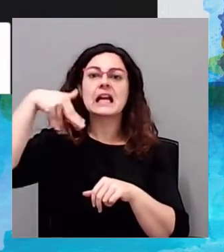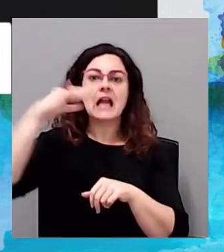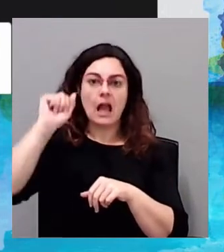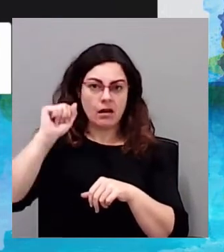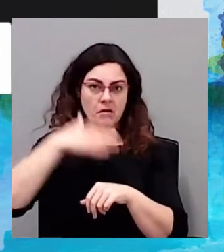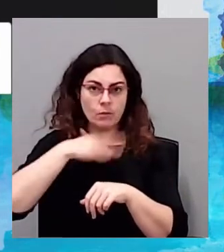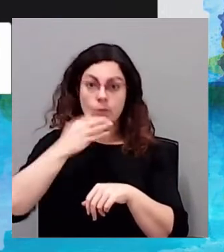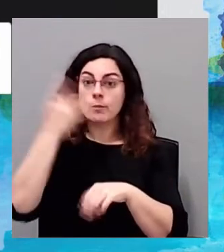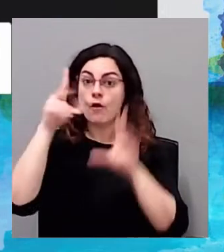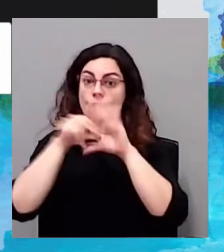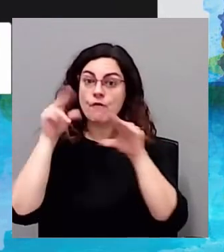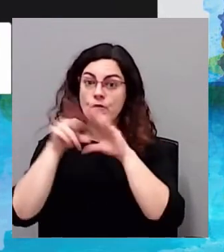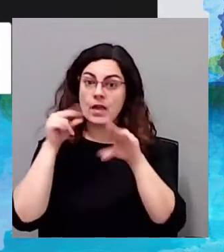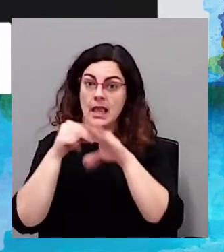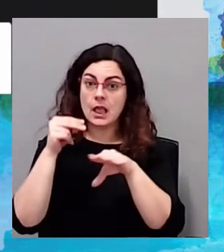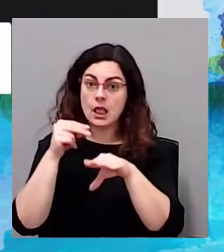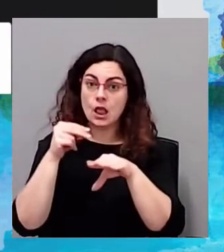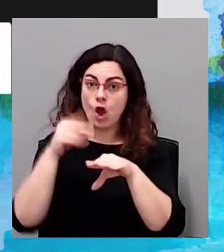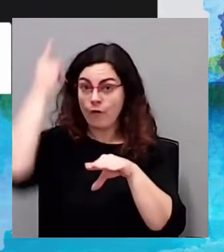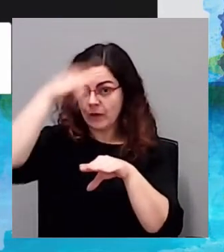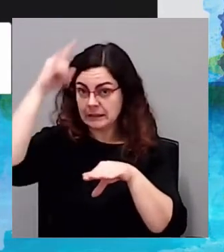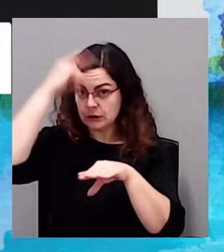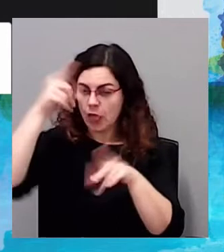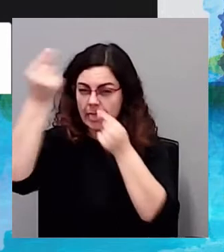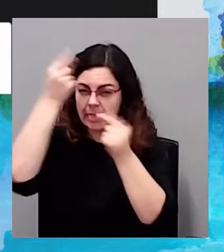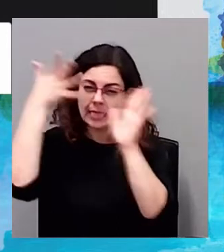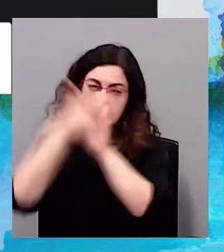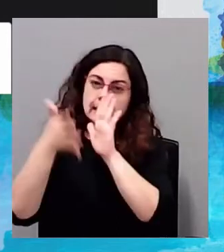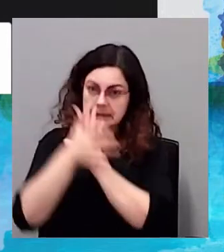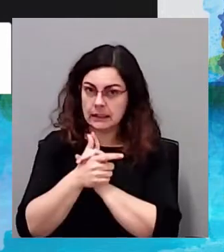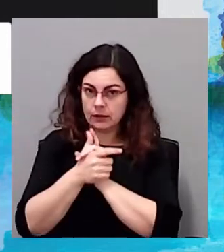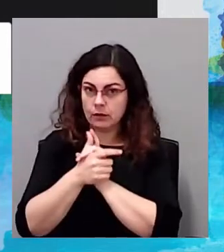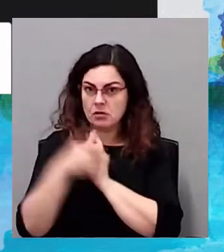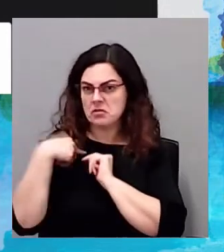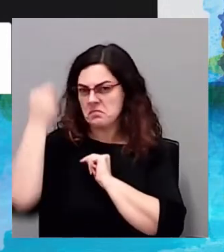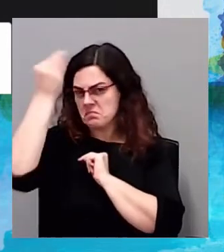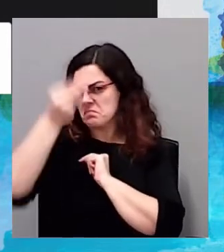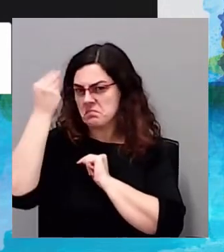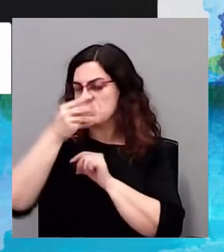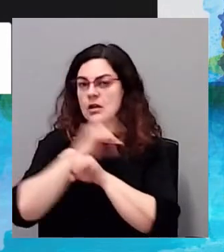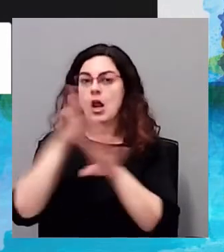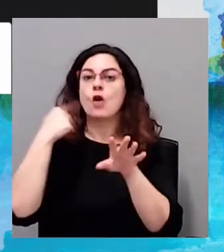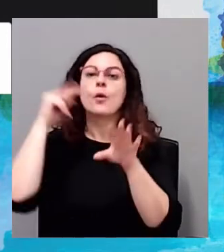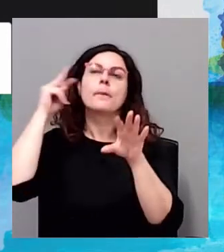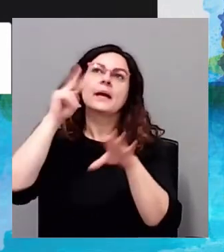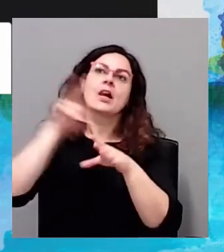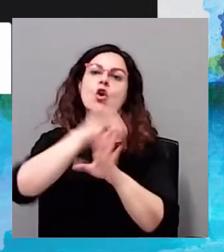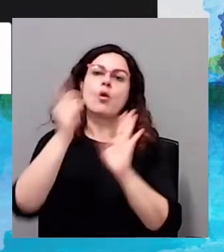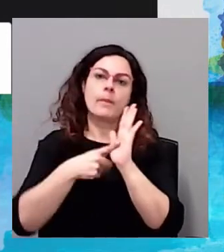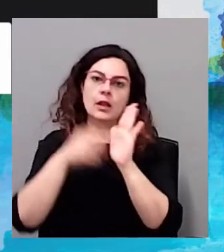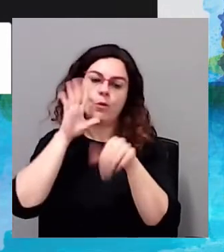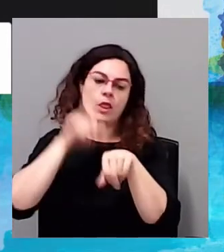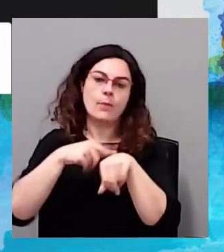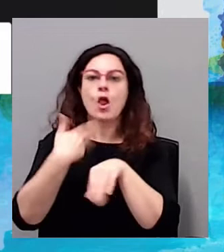I'm going to show you the video of the bison of Altamira, the Altamira cave art.